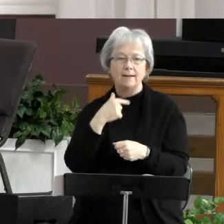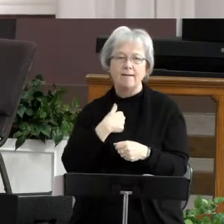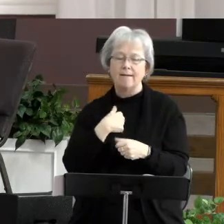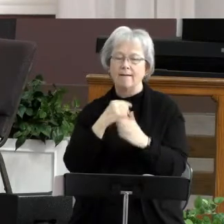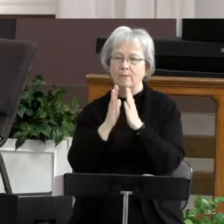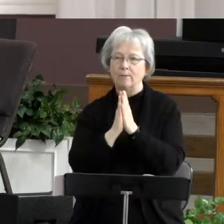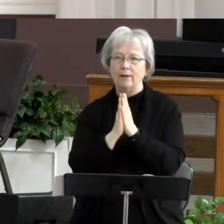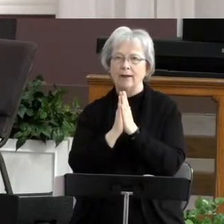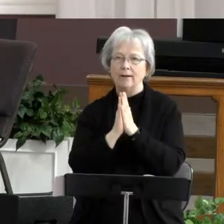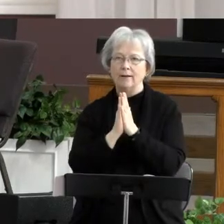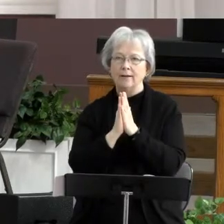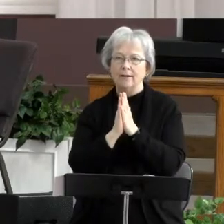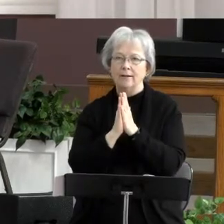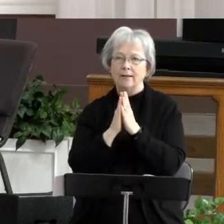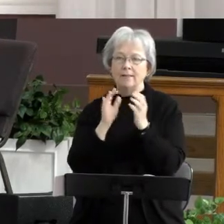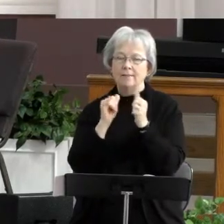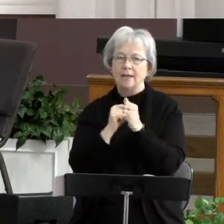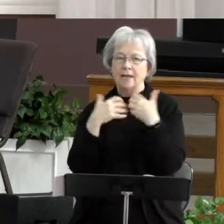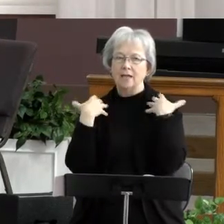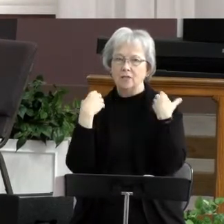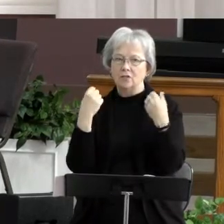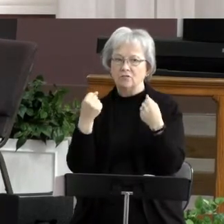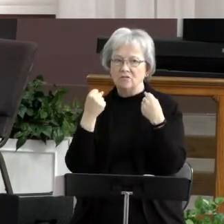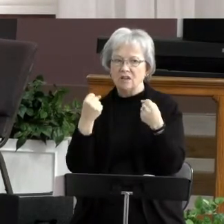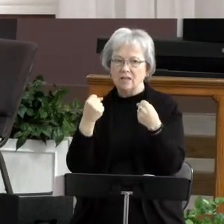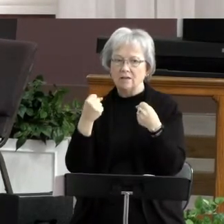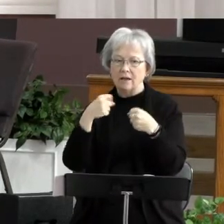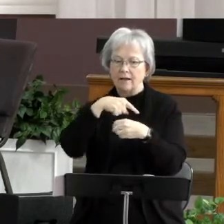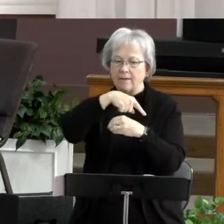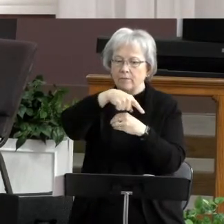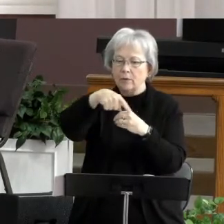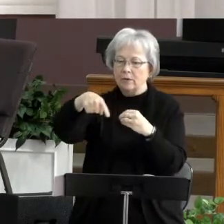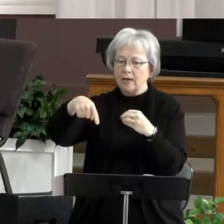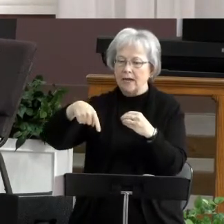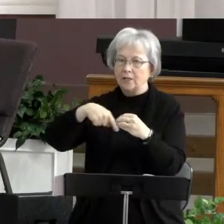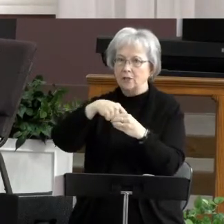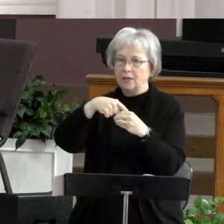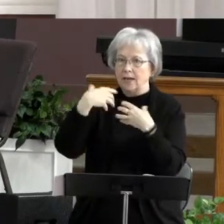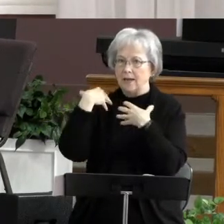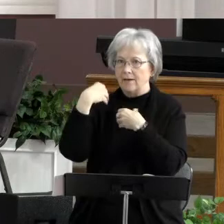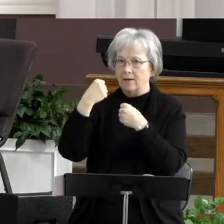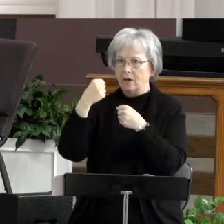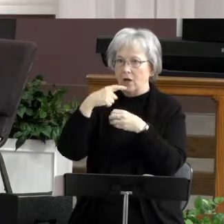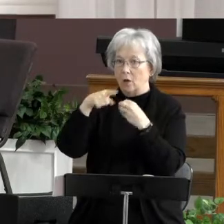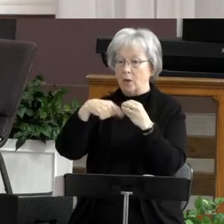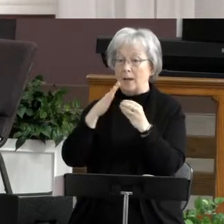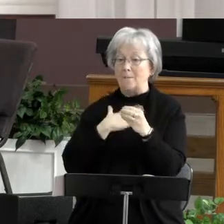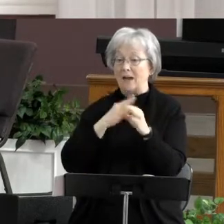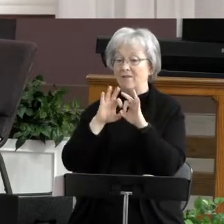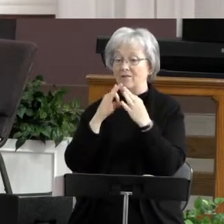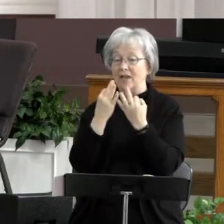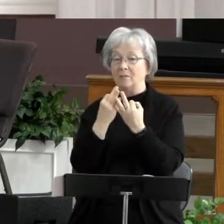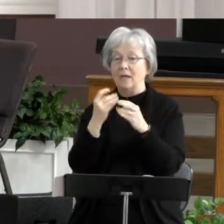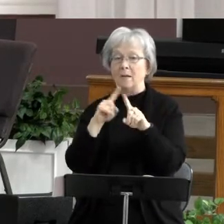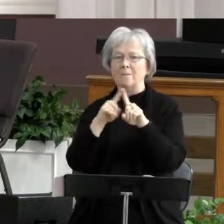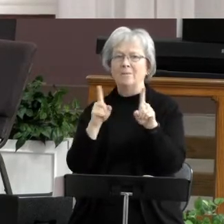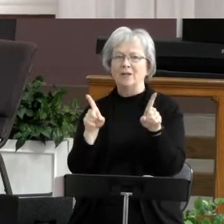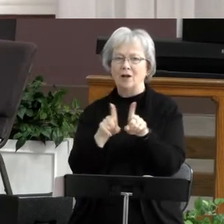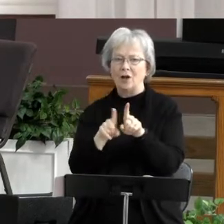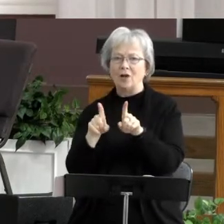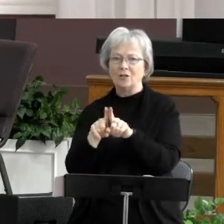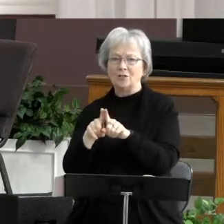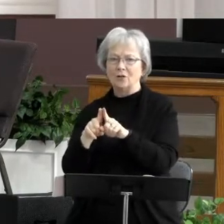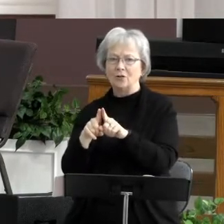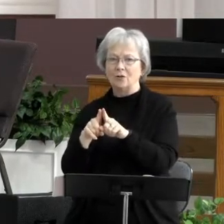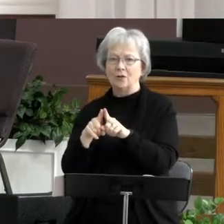continues to put a hedge of protection around my family. But not only my family, I am praying daily that God keeps a hedge